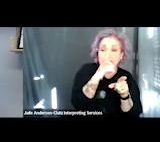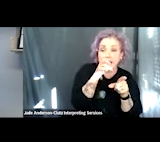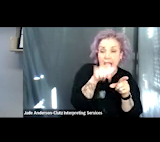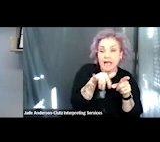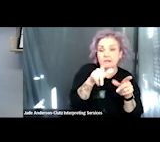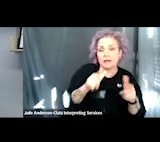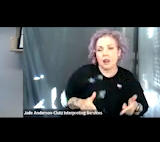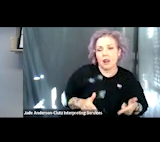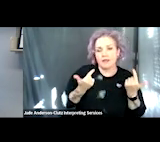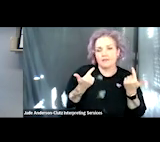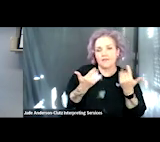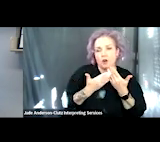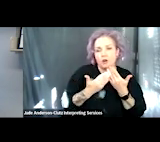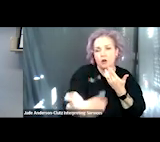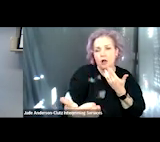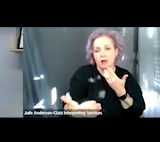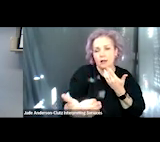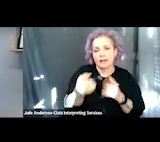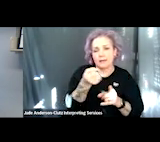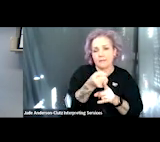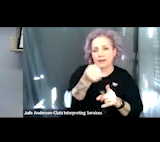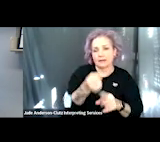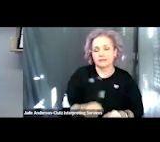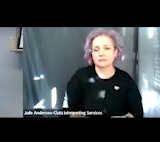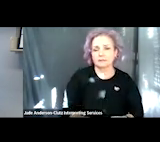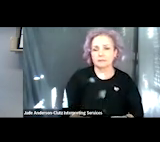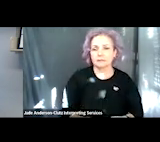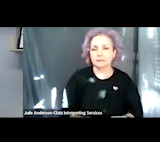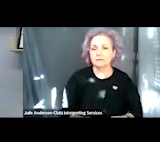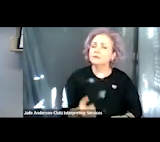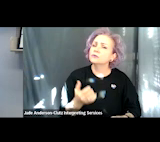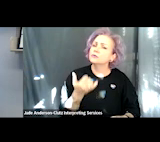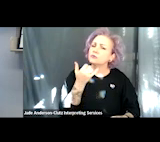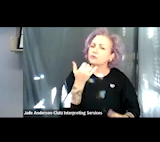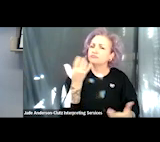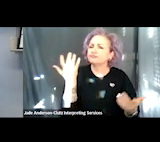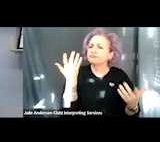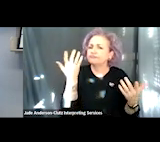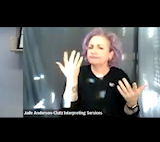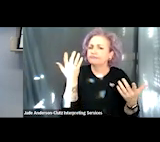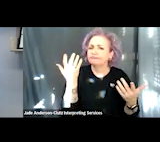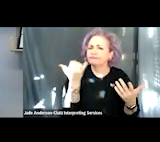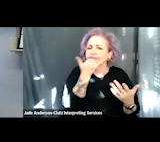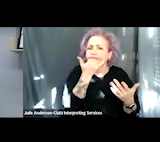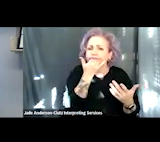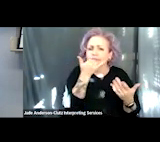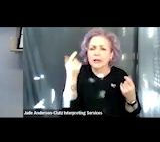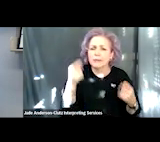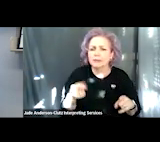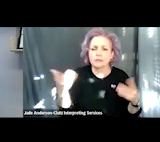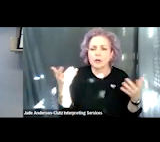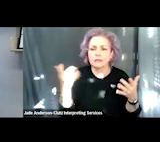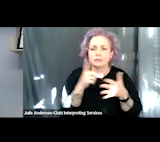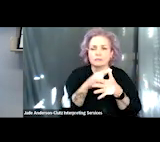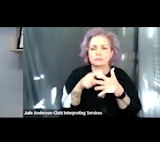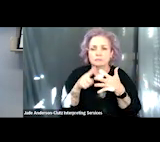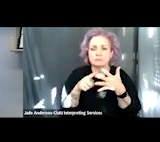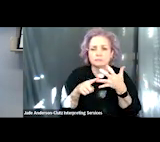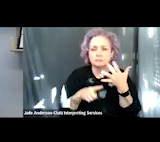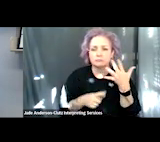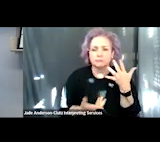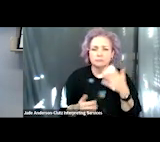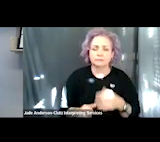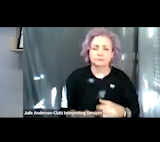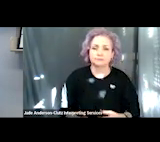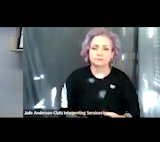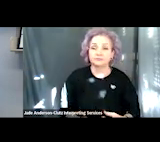then, what could actually go wrong, and that affects brain development. So when I like to think of this, I like to think of it